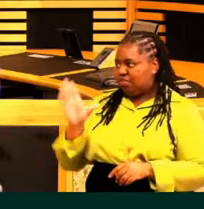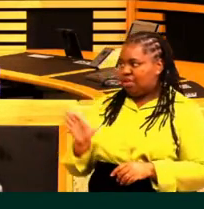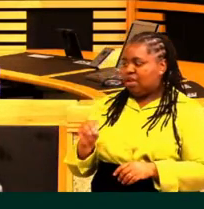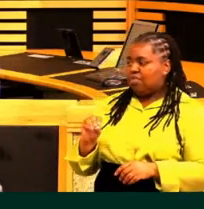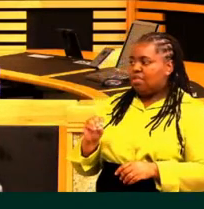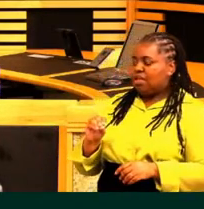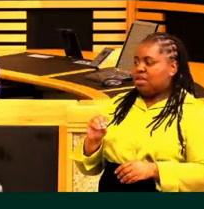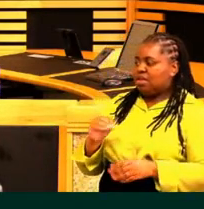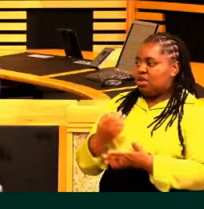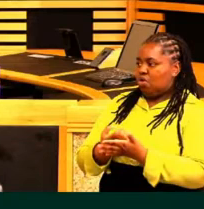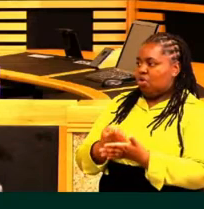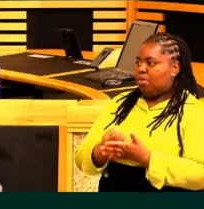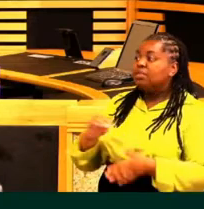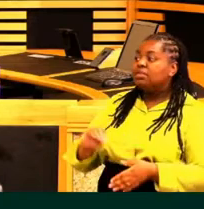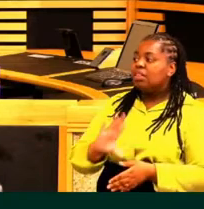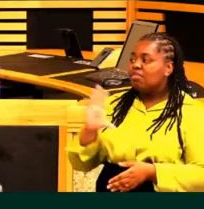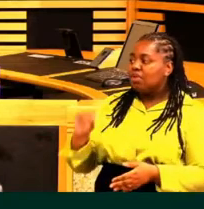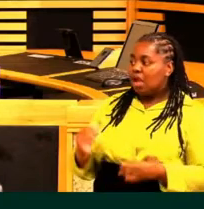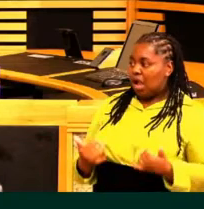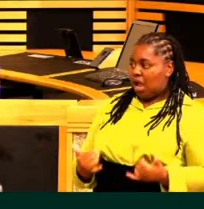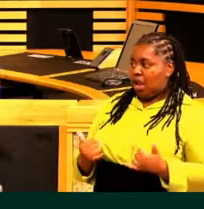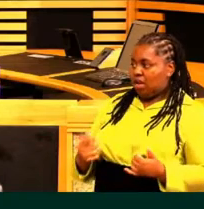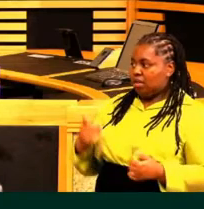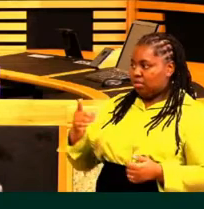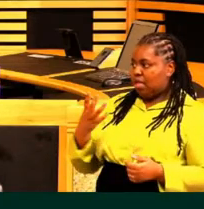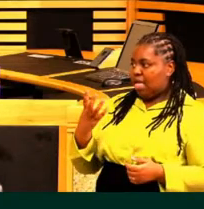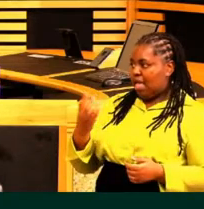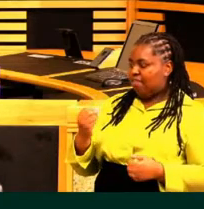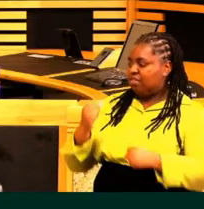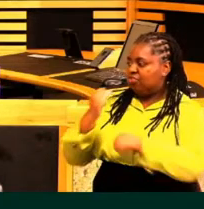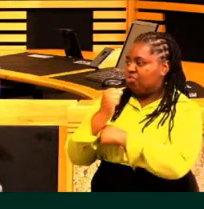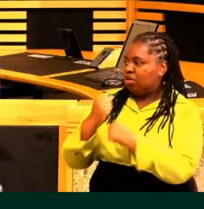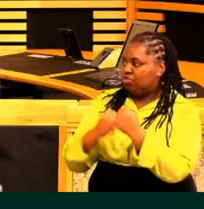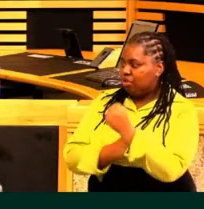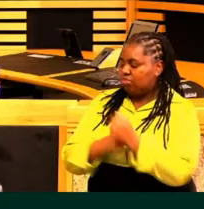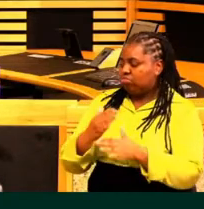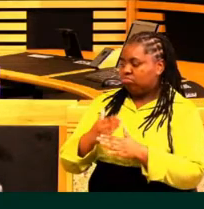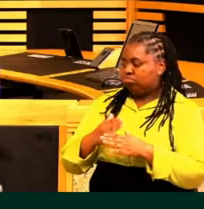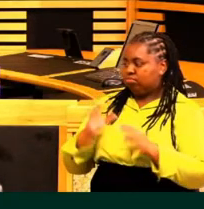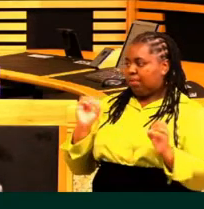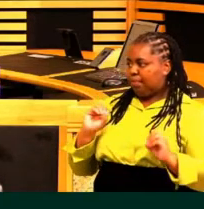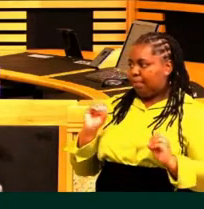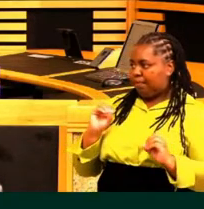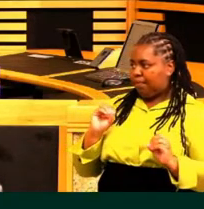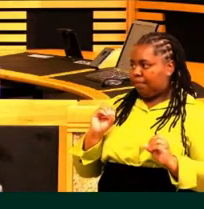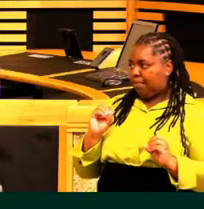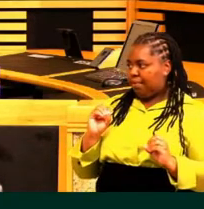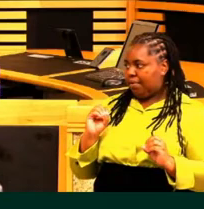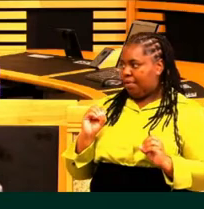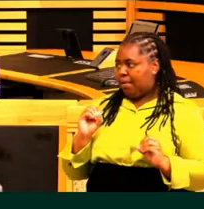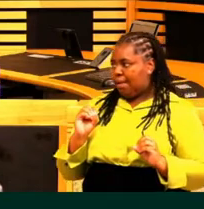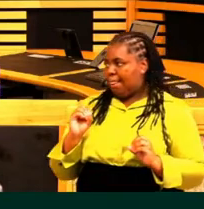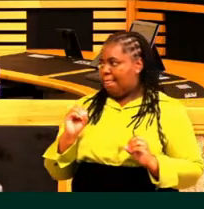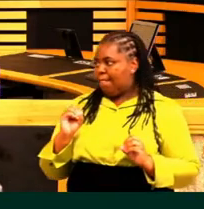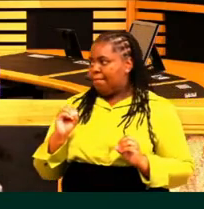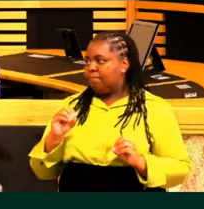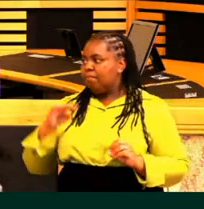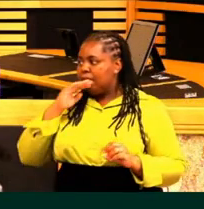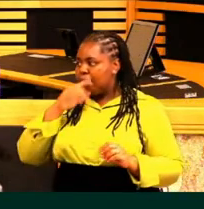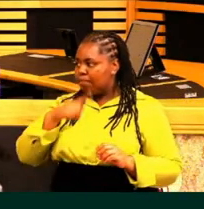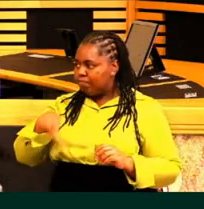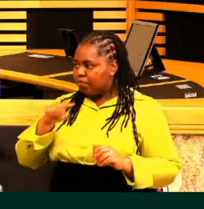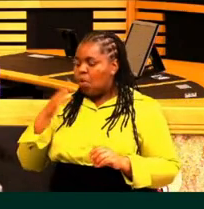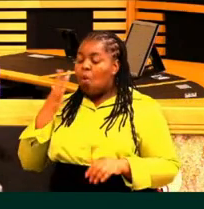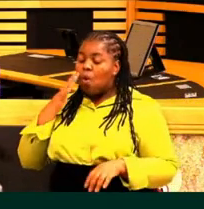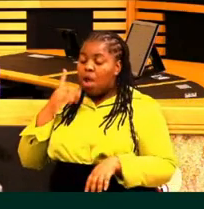economy South Africa is currently facing structural unemployment structural unemployment arises when